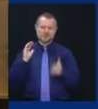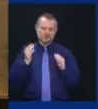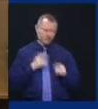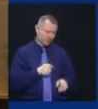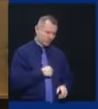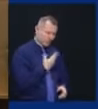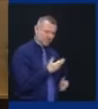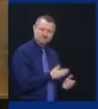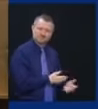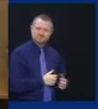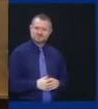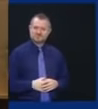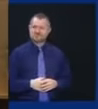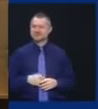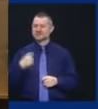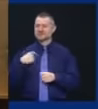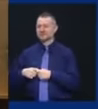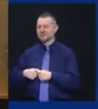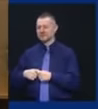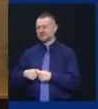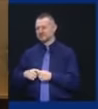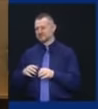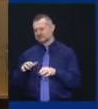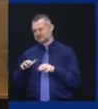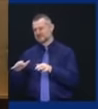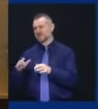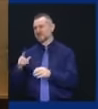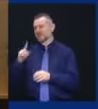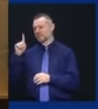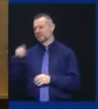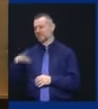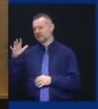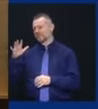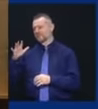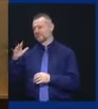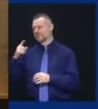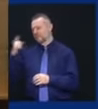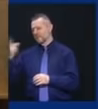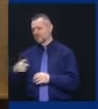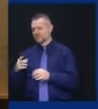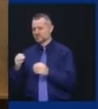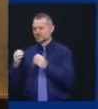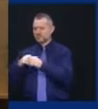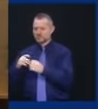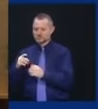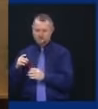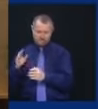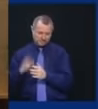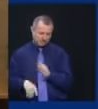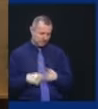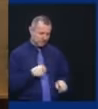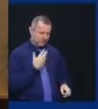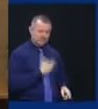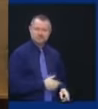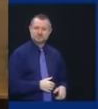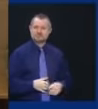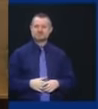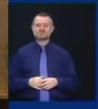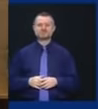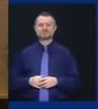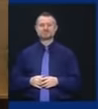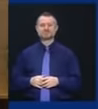that it has killed the Hispanic Latino population at 1.5%, 1.5 times white